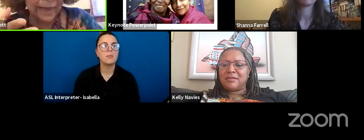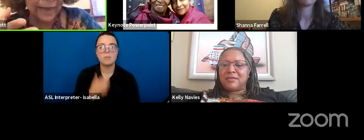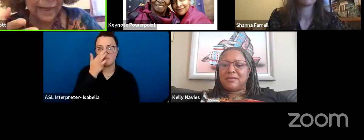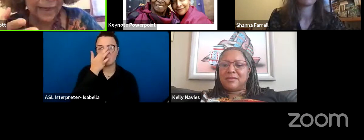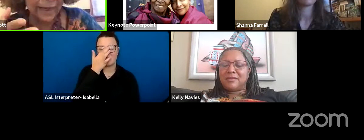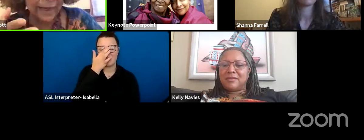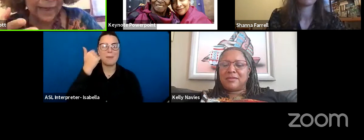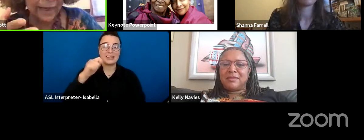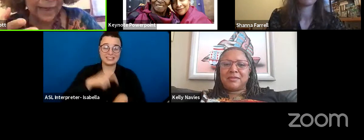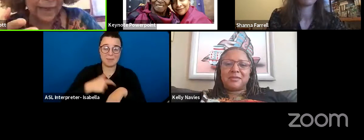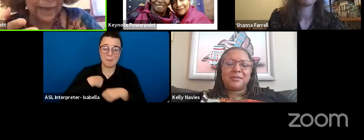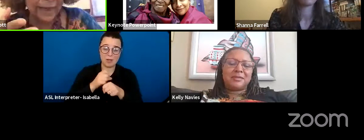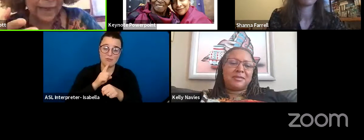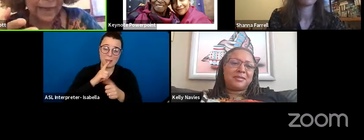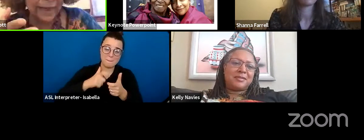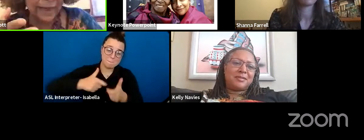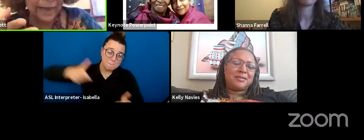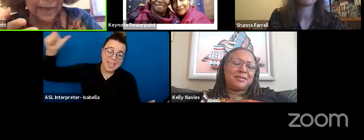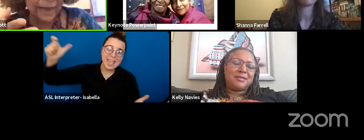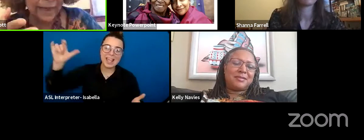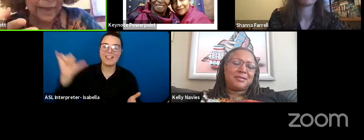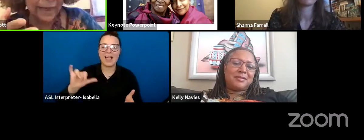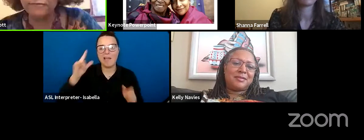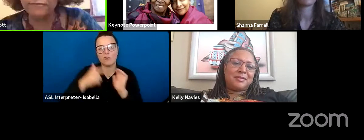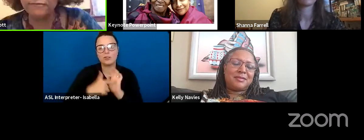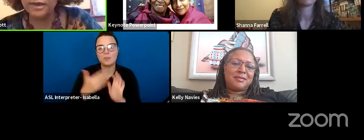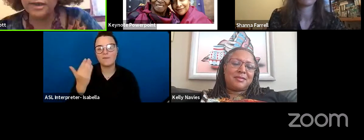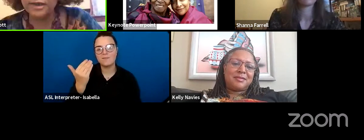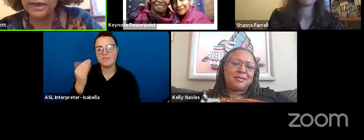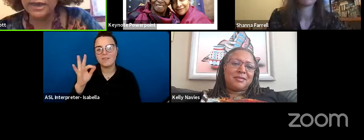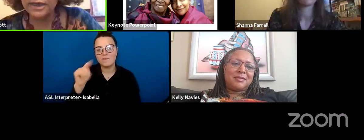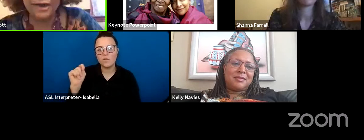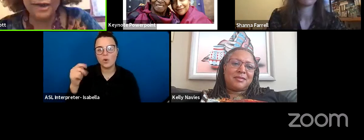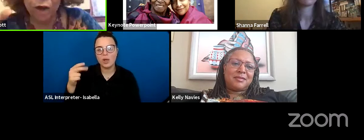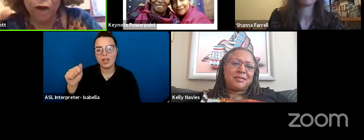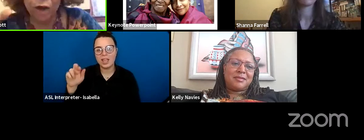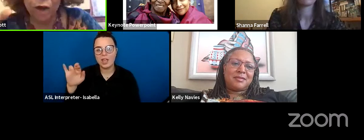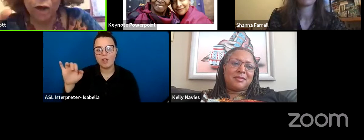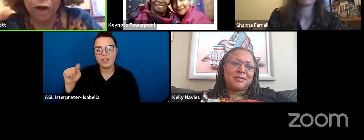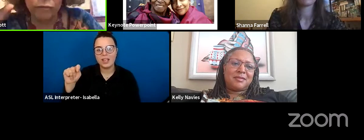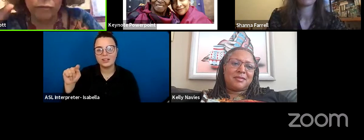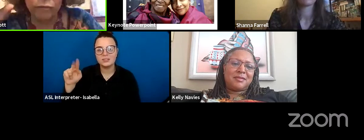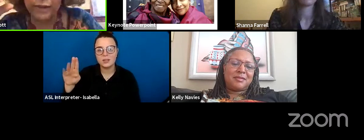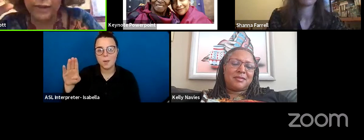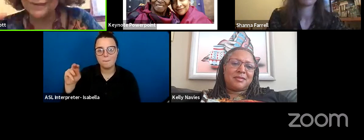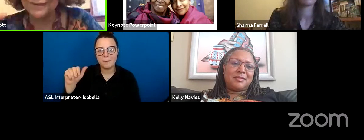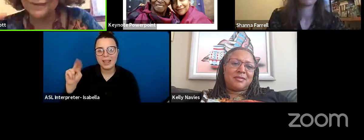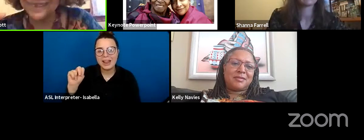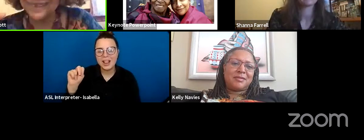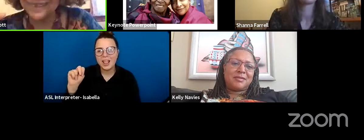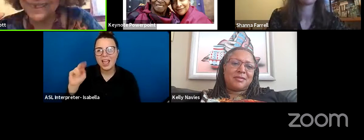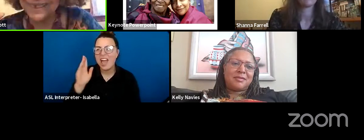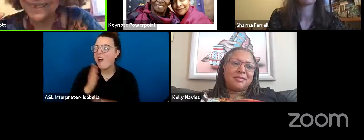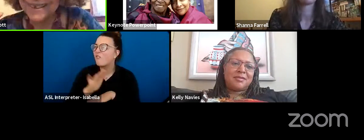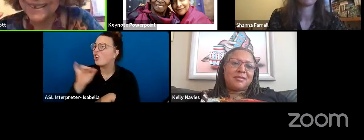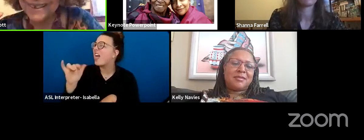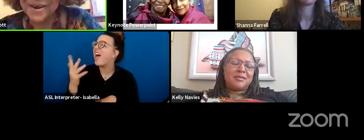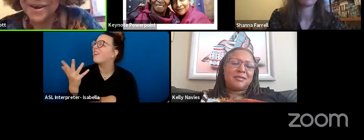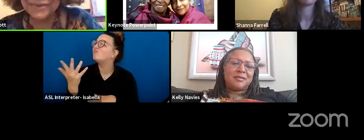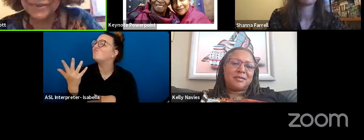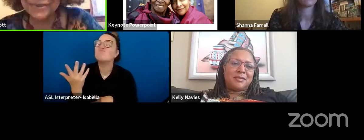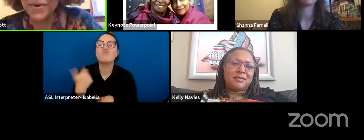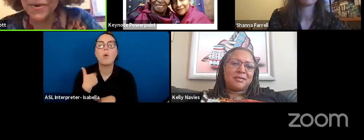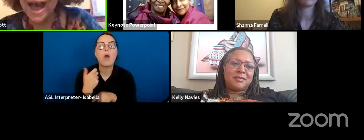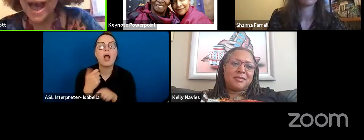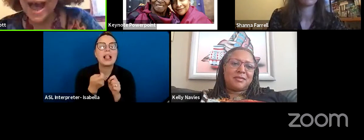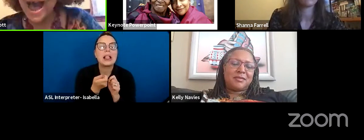that 15-foot Harriet Tubman, I want to go make little things, you know?